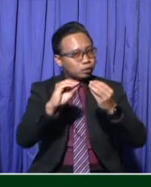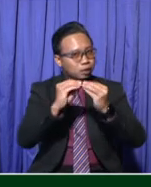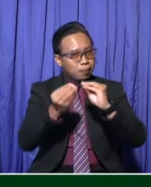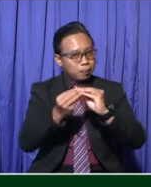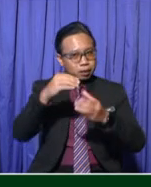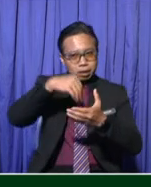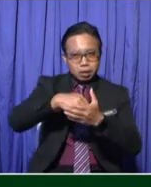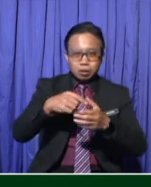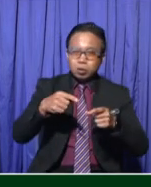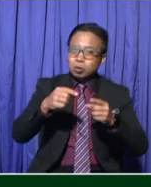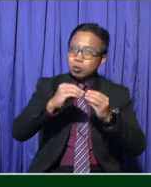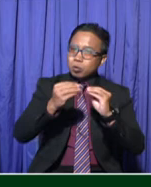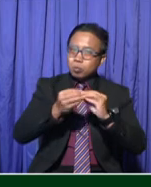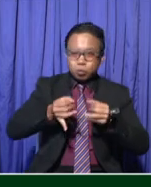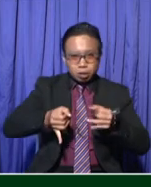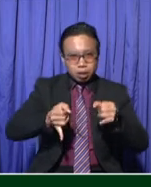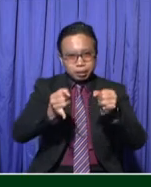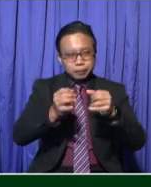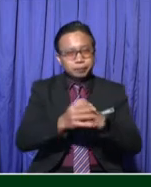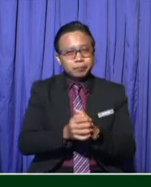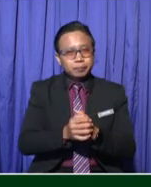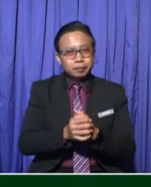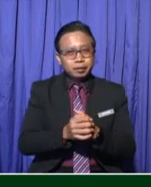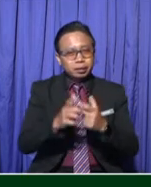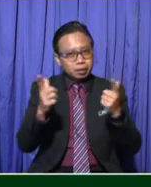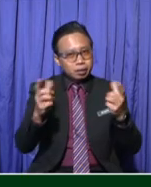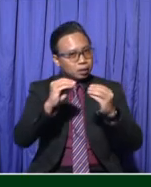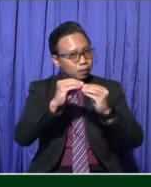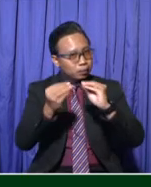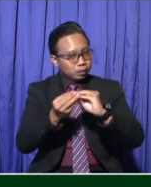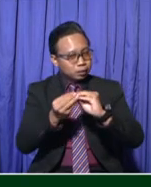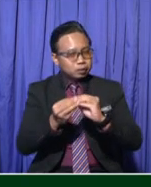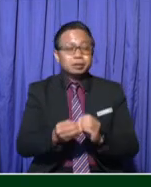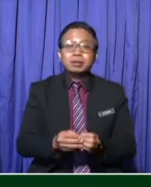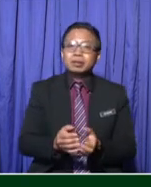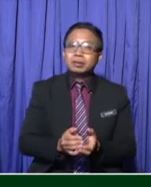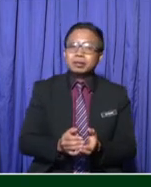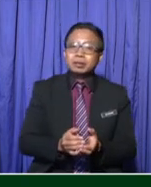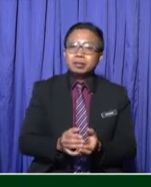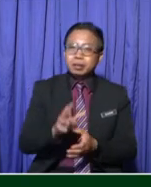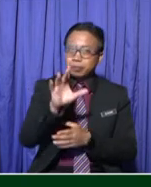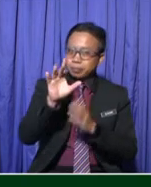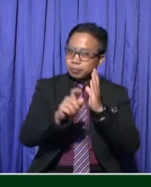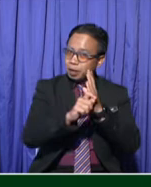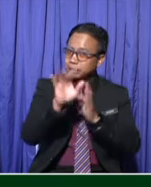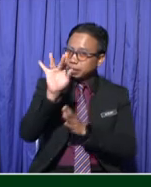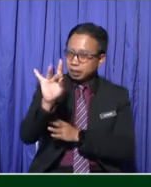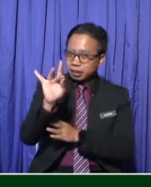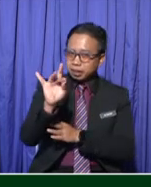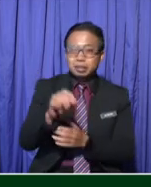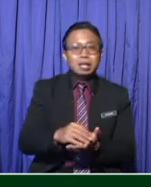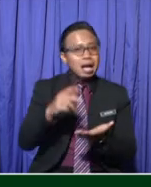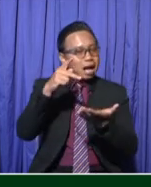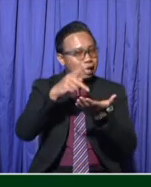line and continue with other numbers. Then, plus 8 means you need to count